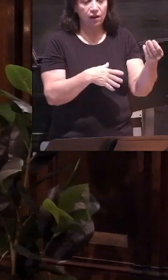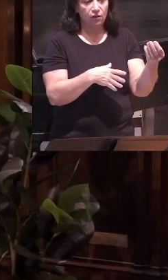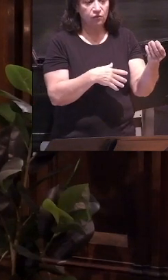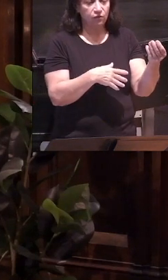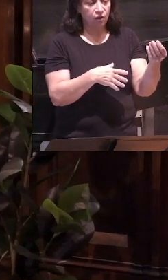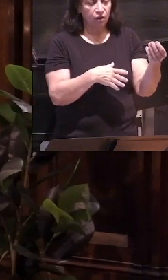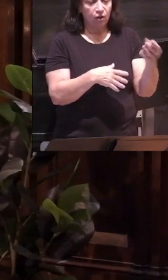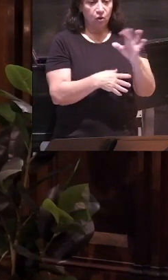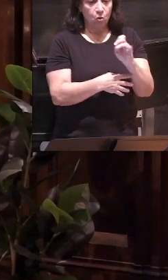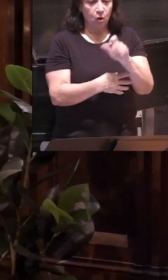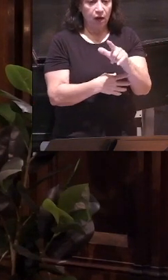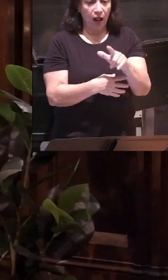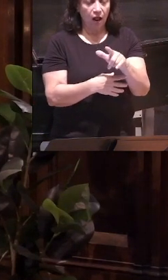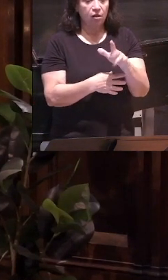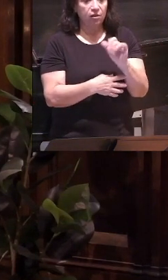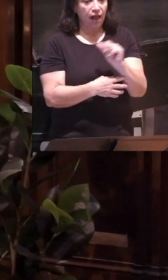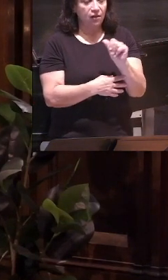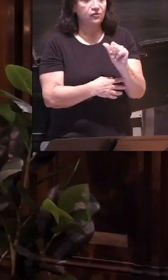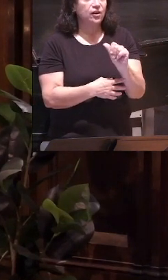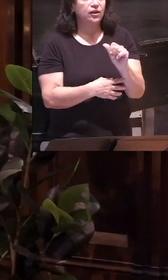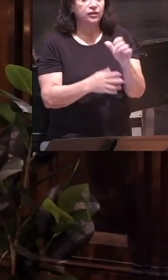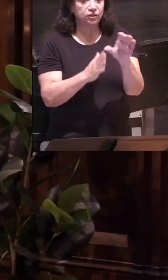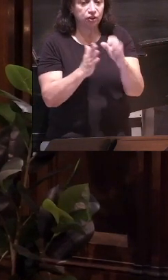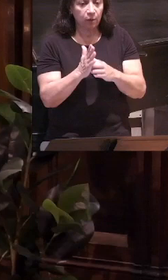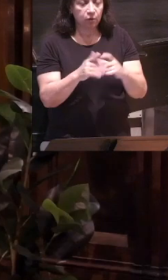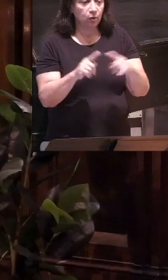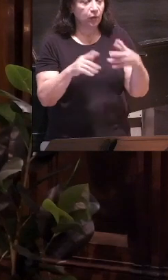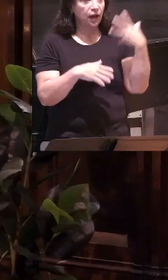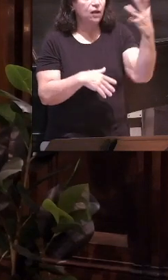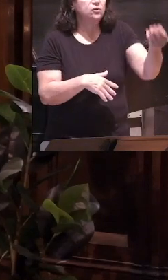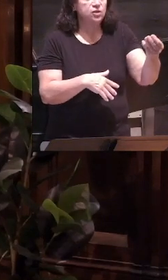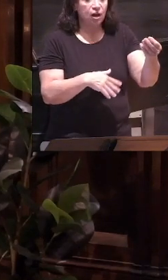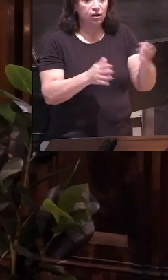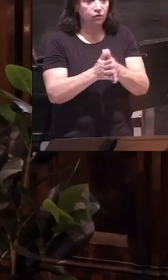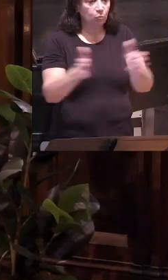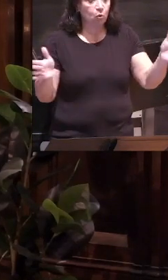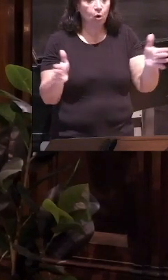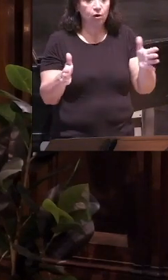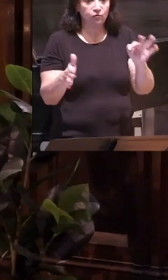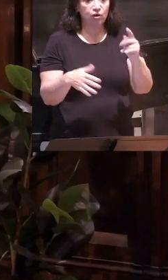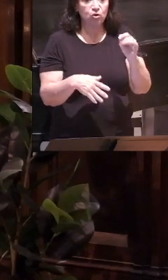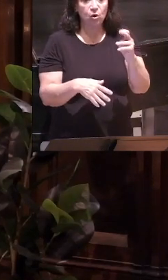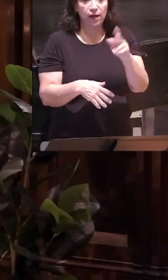the Cornell Alpha chapter, but also of the broader fraternity.